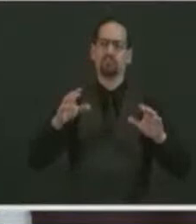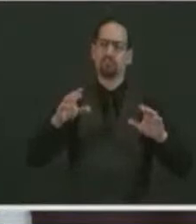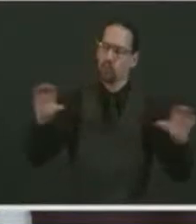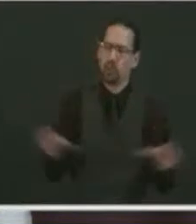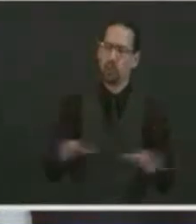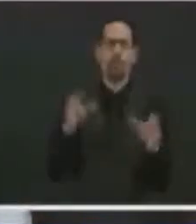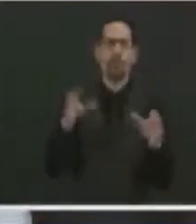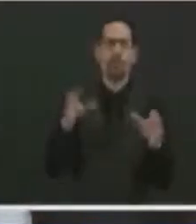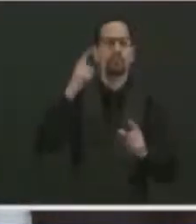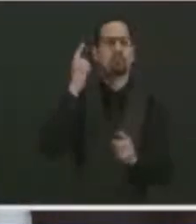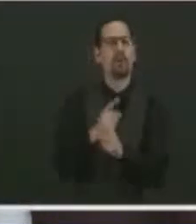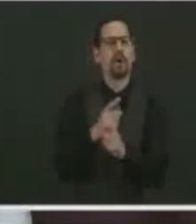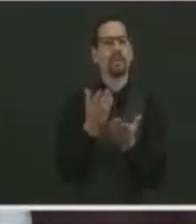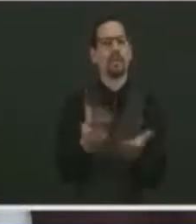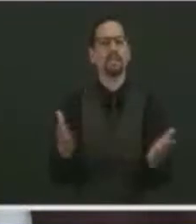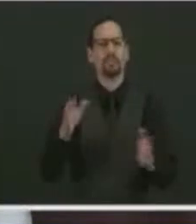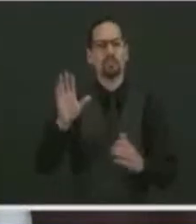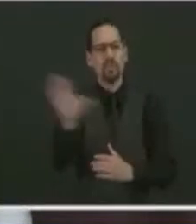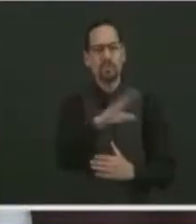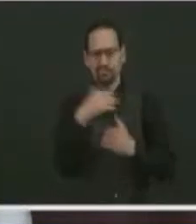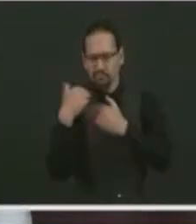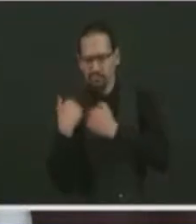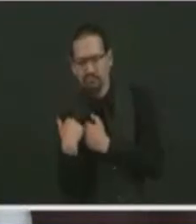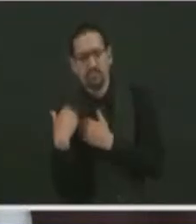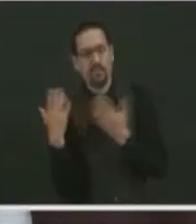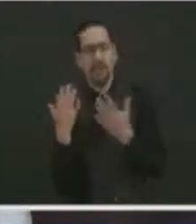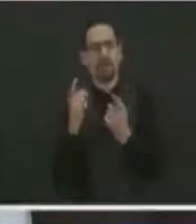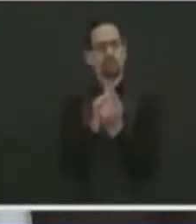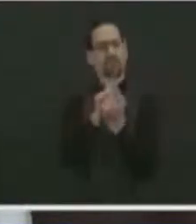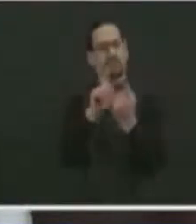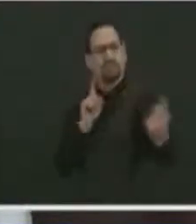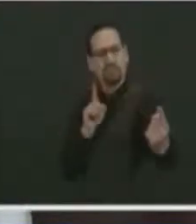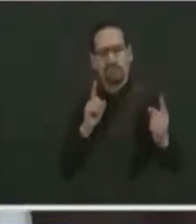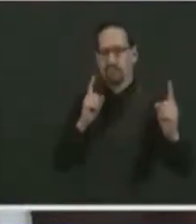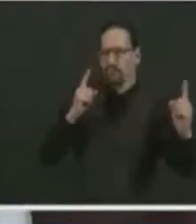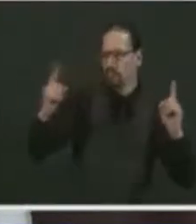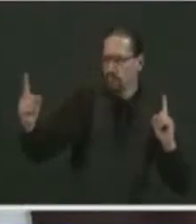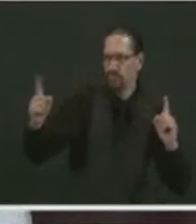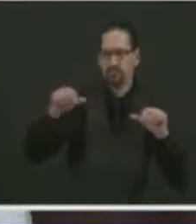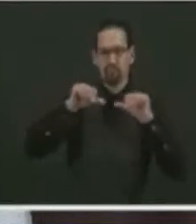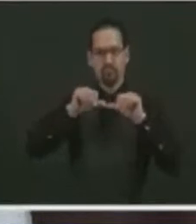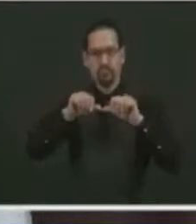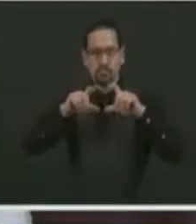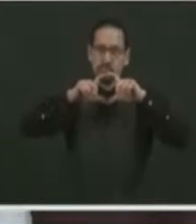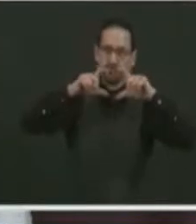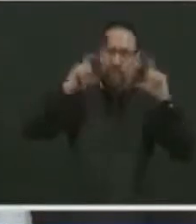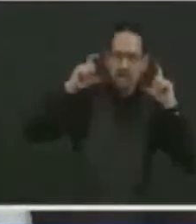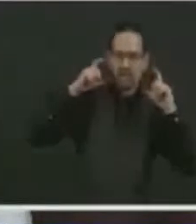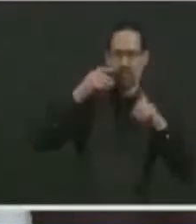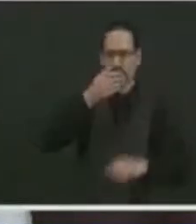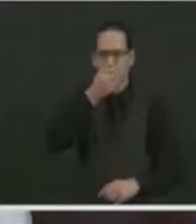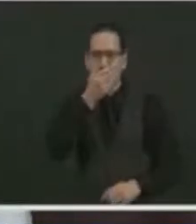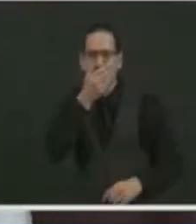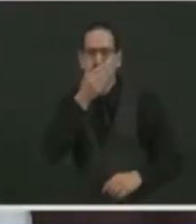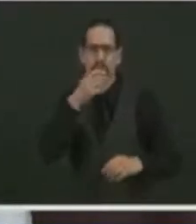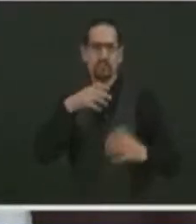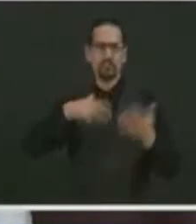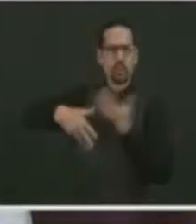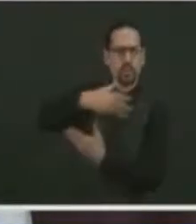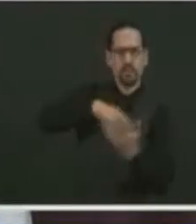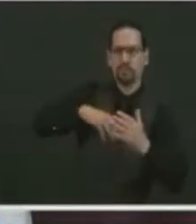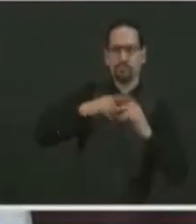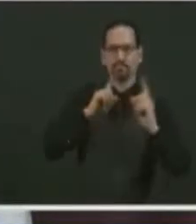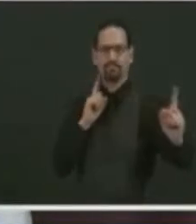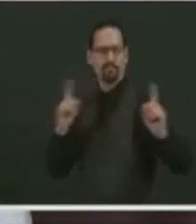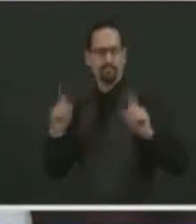of physically distancing, in terms of wearing masks, and taking the other public health